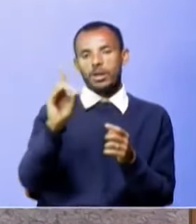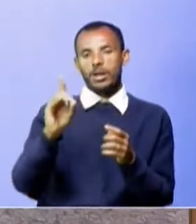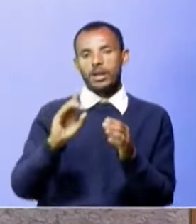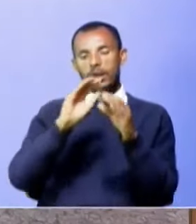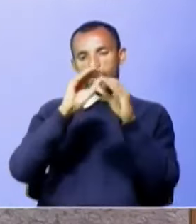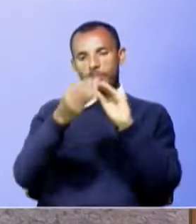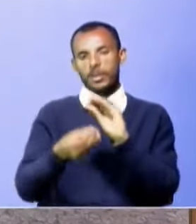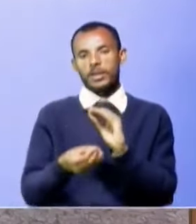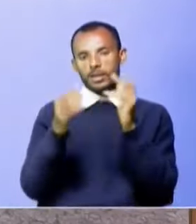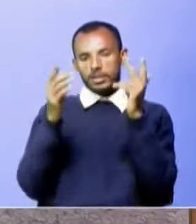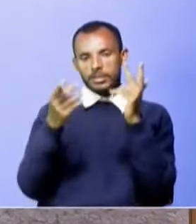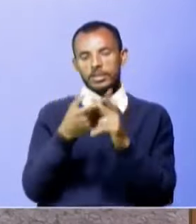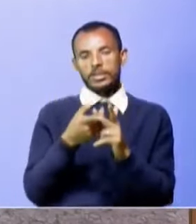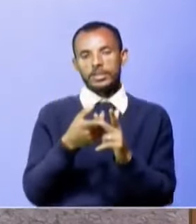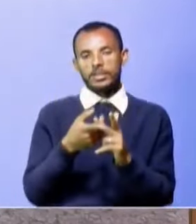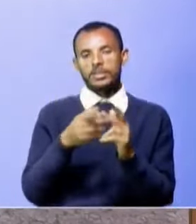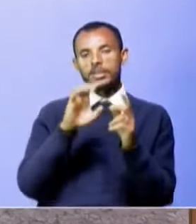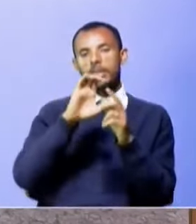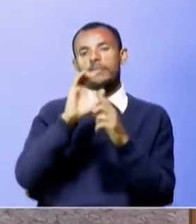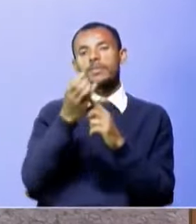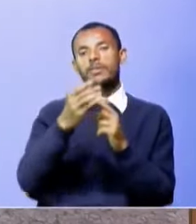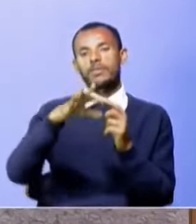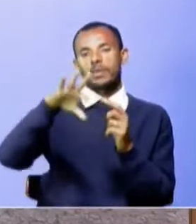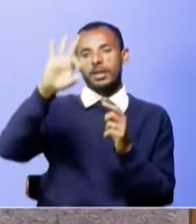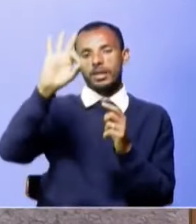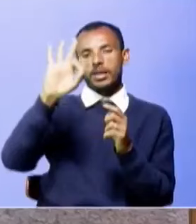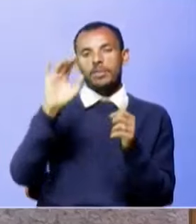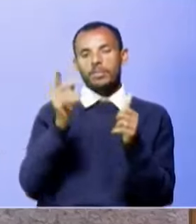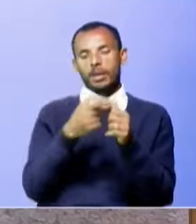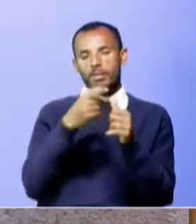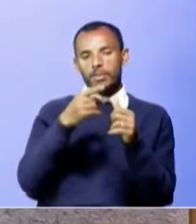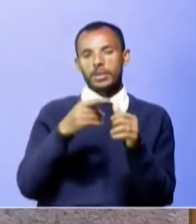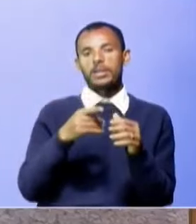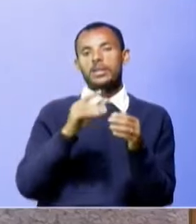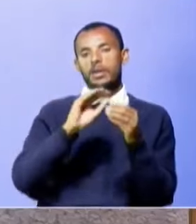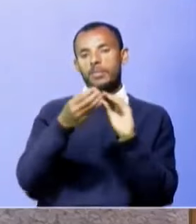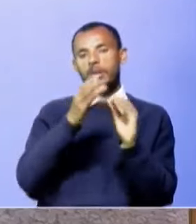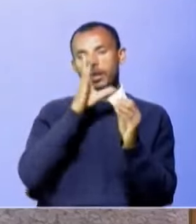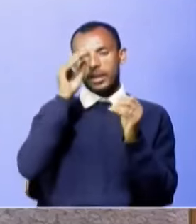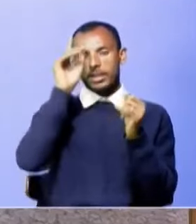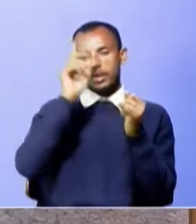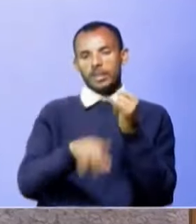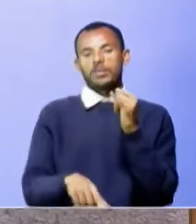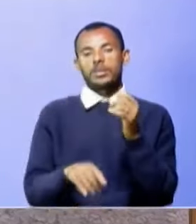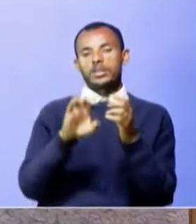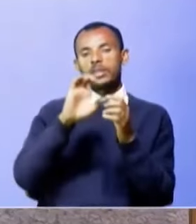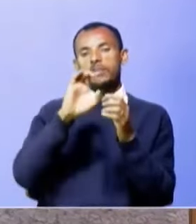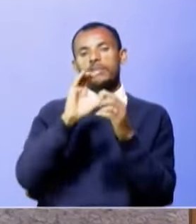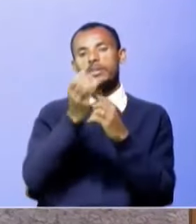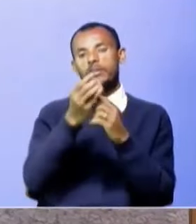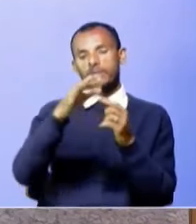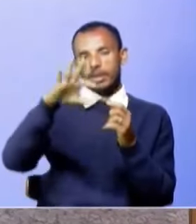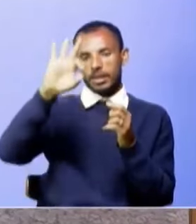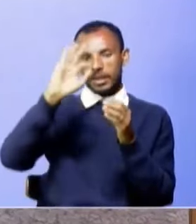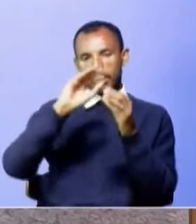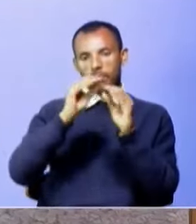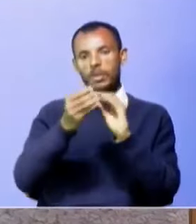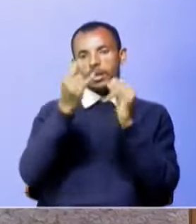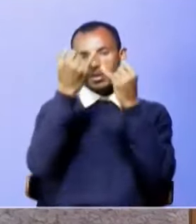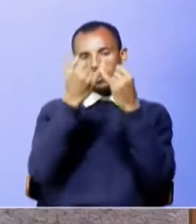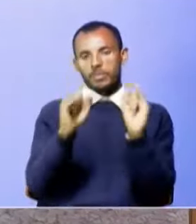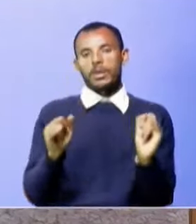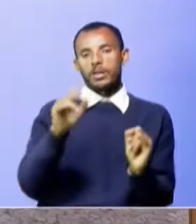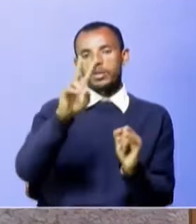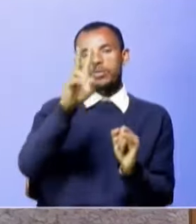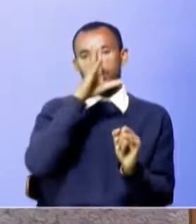The third, the event of getting prime number. And the last one is the event of getting a number divisible by